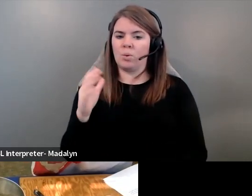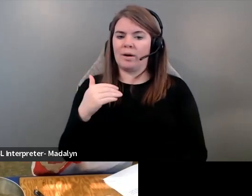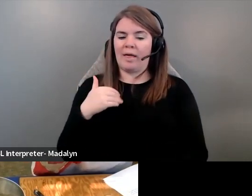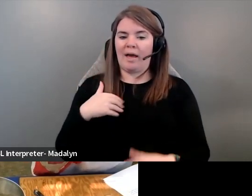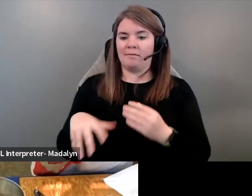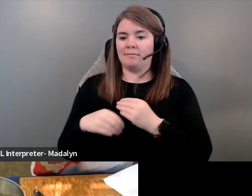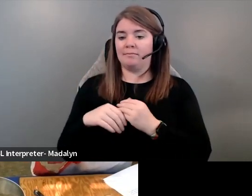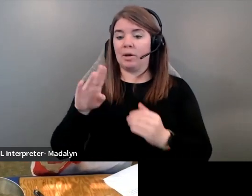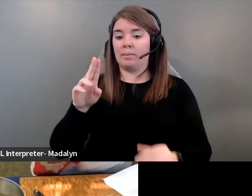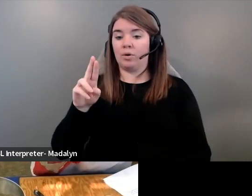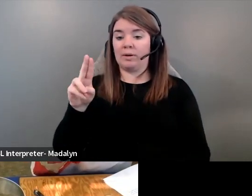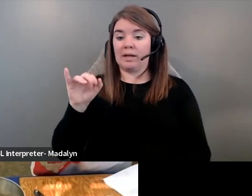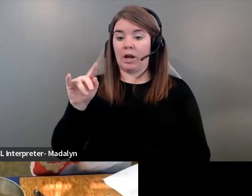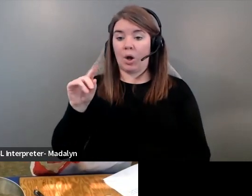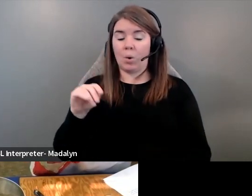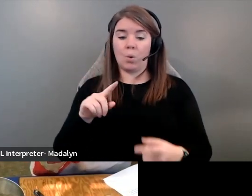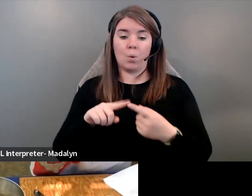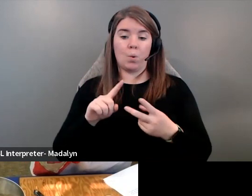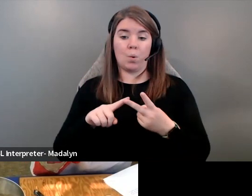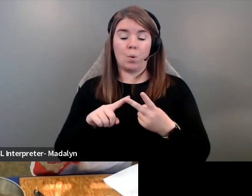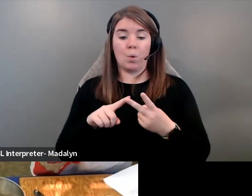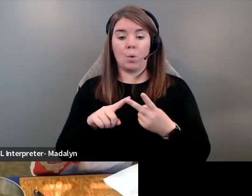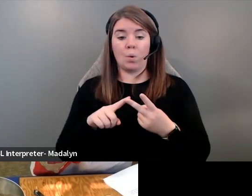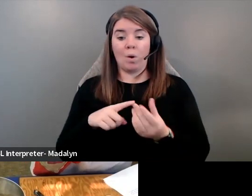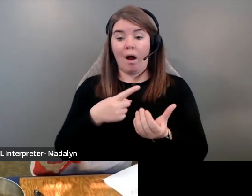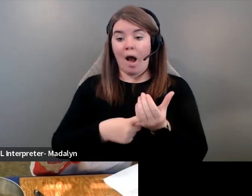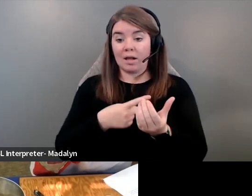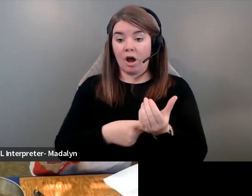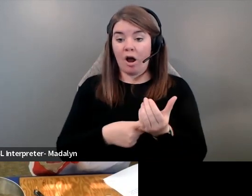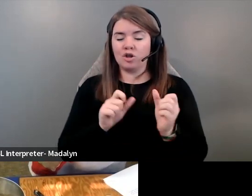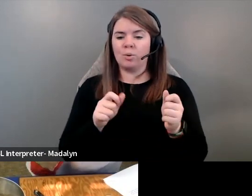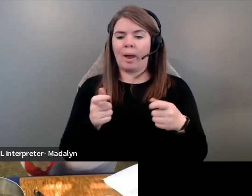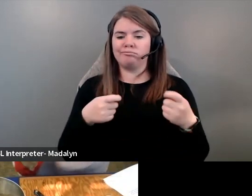burritos, hot dogs, some other stuff that you can substitute in and out,